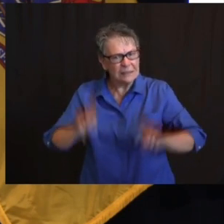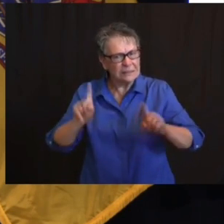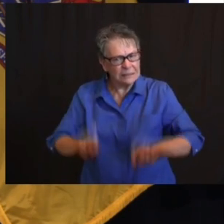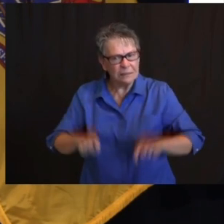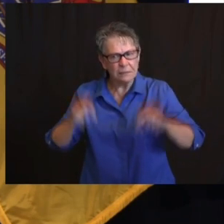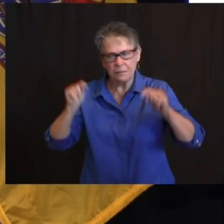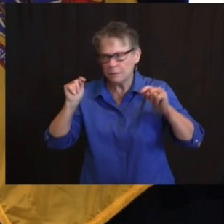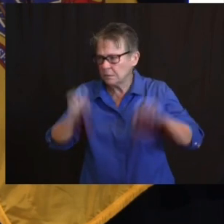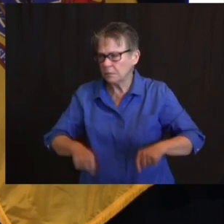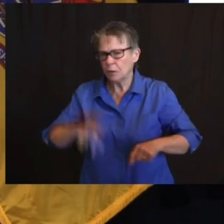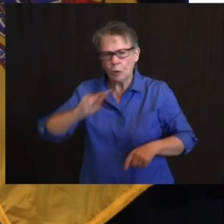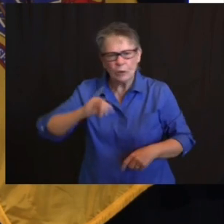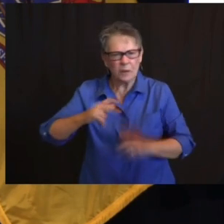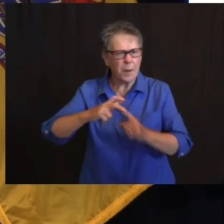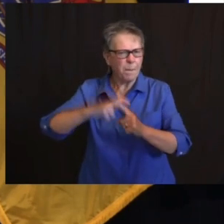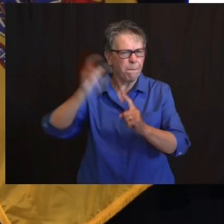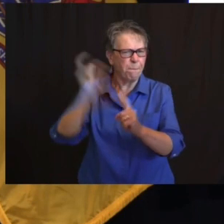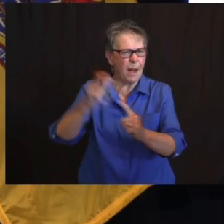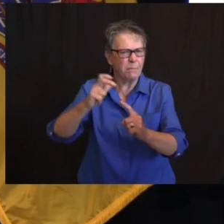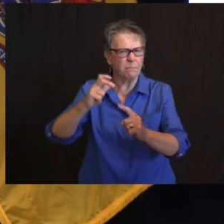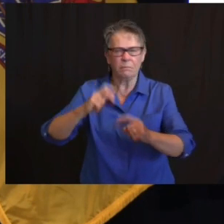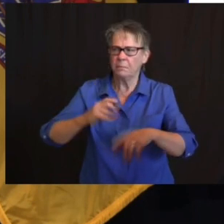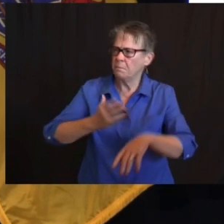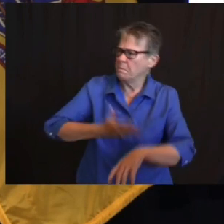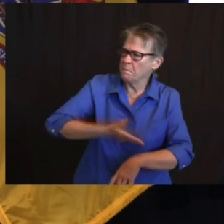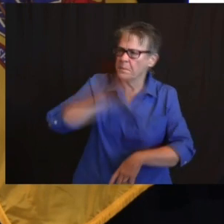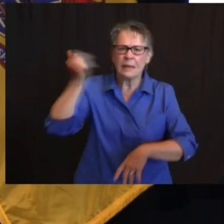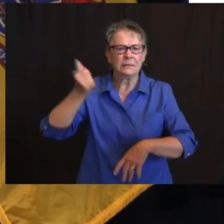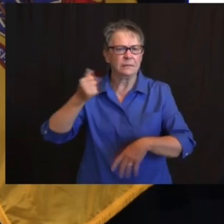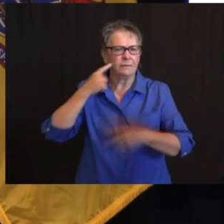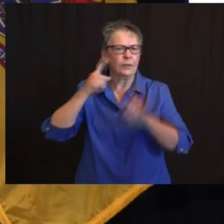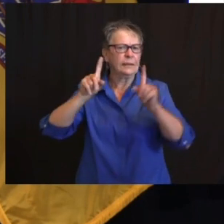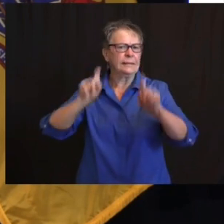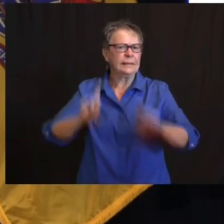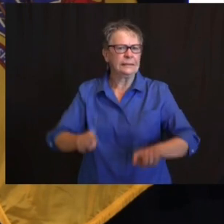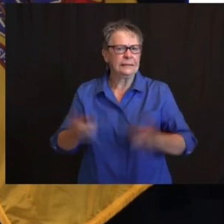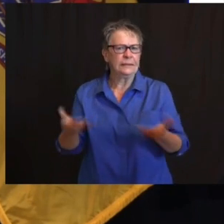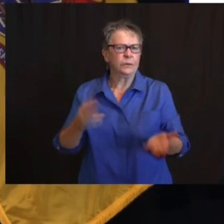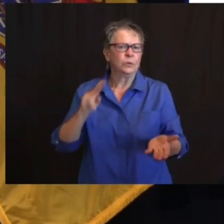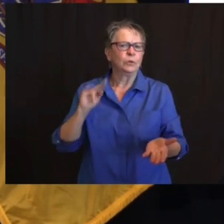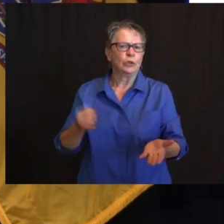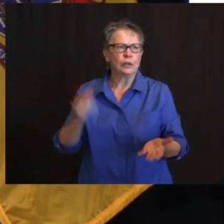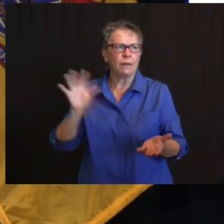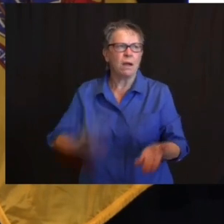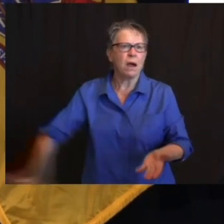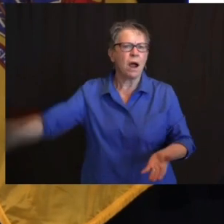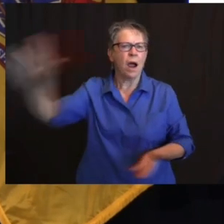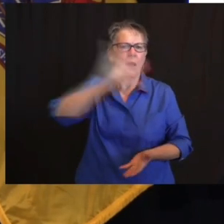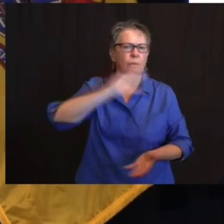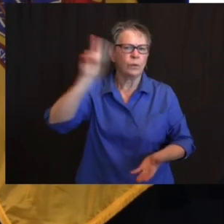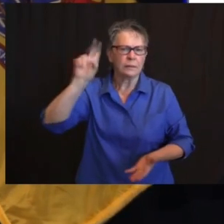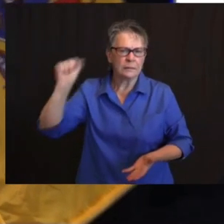With that, 1,000 thank yous for everything you're doing. We'll be back to you at 1 o'clock tomorrow unless you hear otherwise. God bless and thank you.